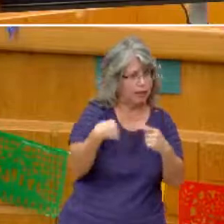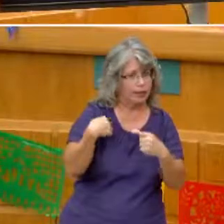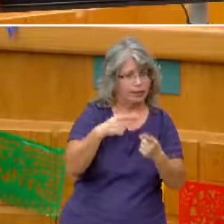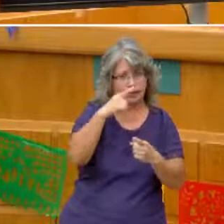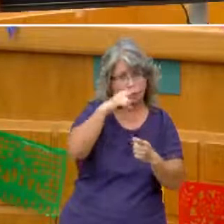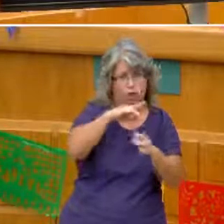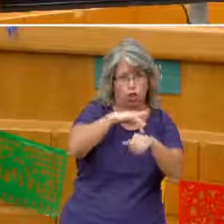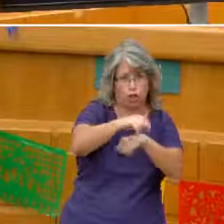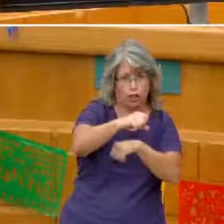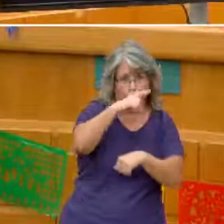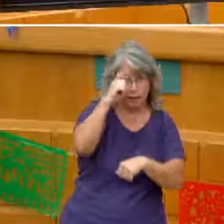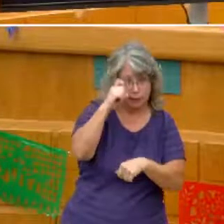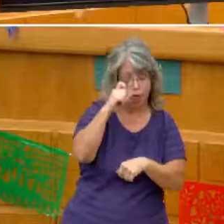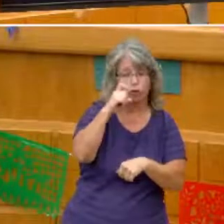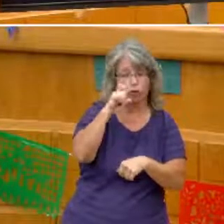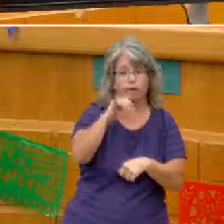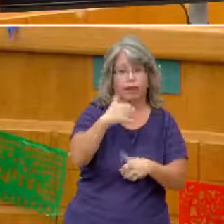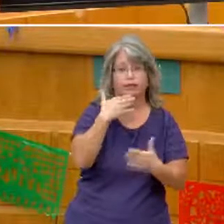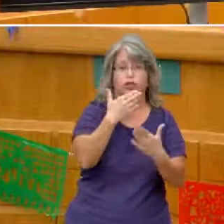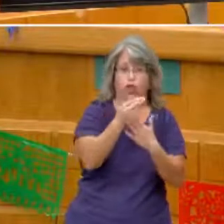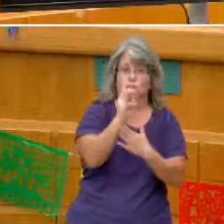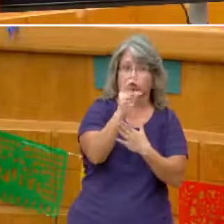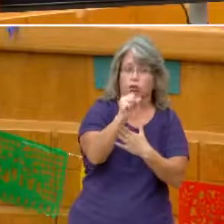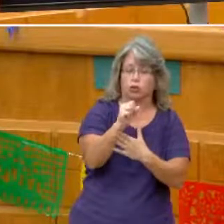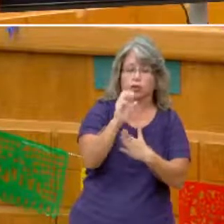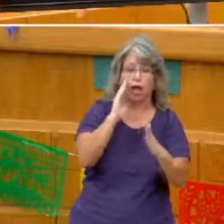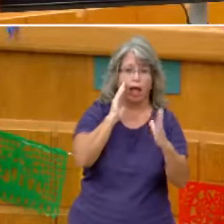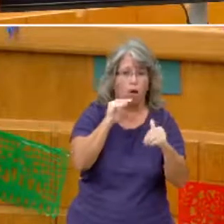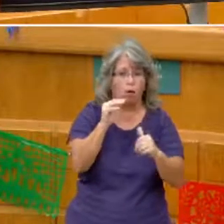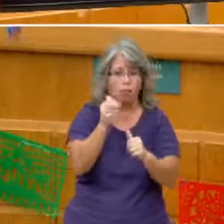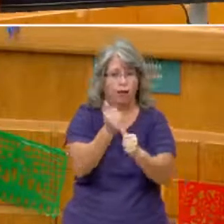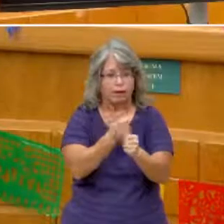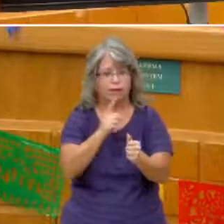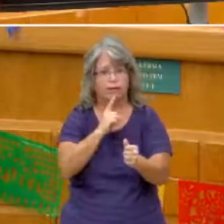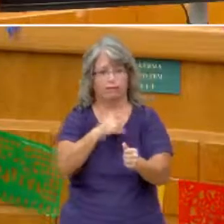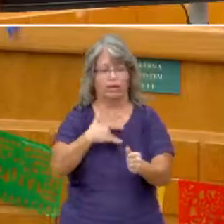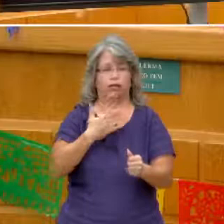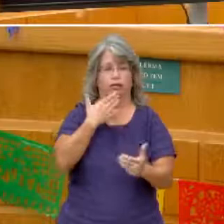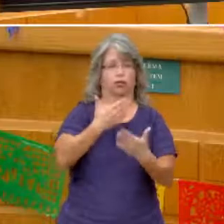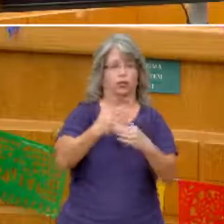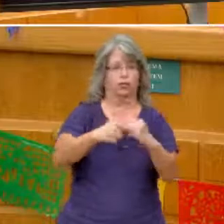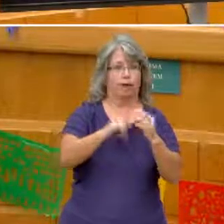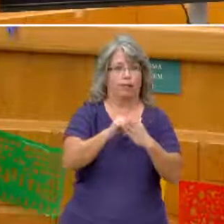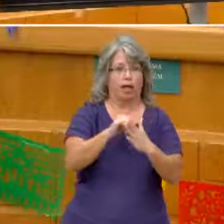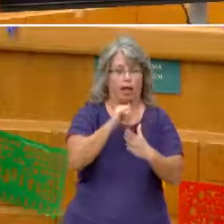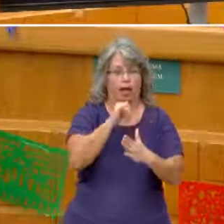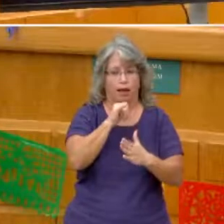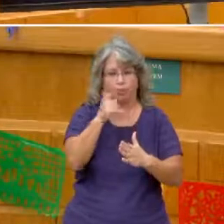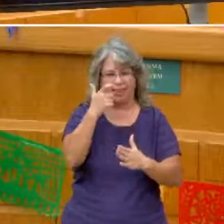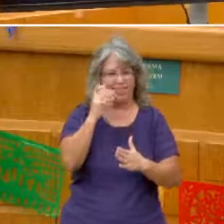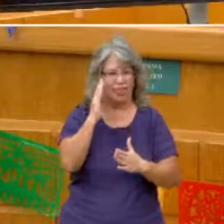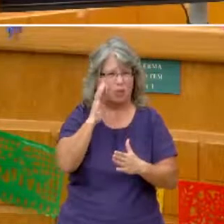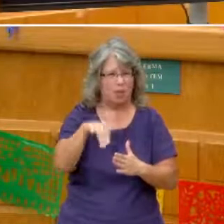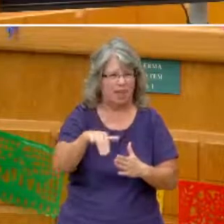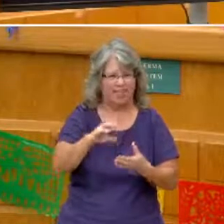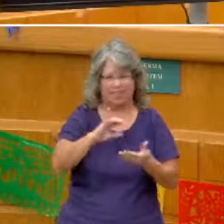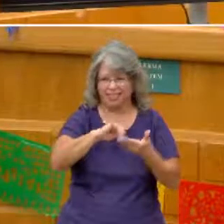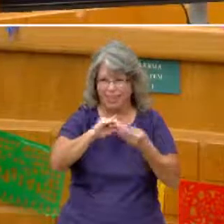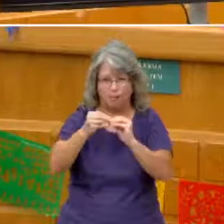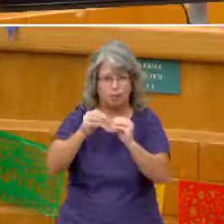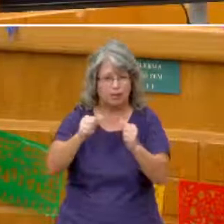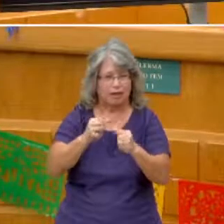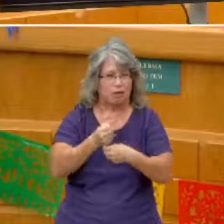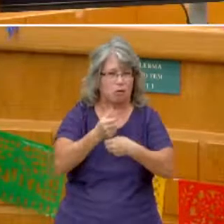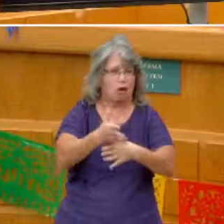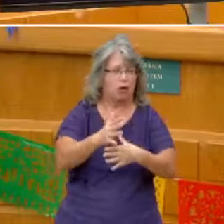to everybody, because I know everybody gets a lot of anxiety over the COVID-19 numbers. The easing of the summer surge